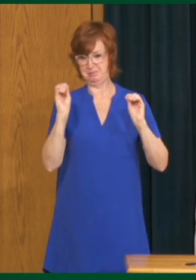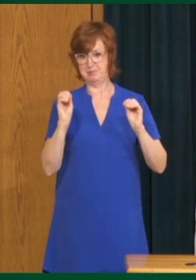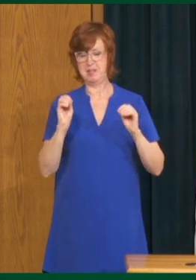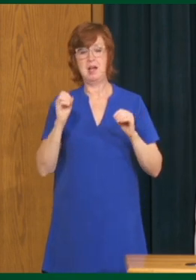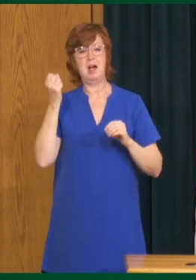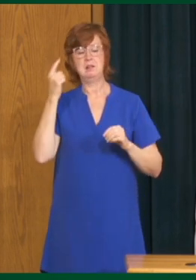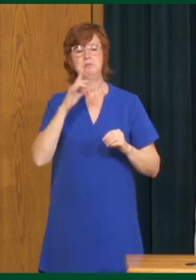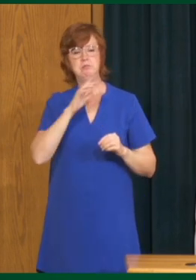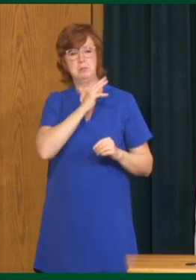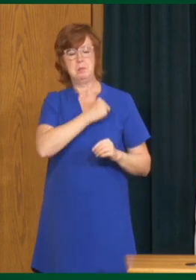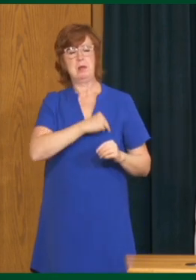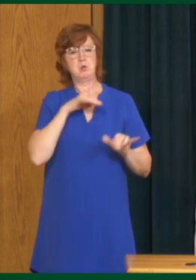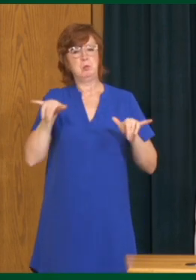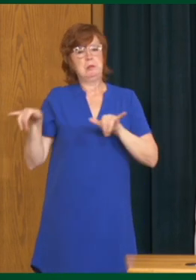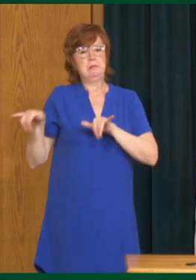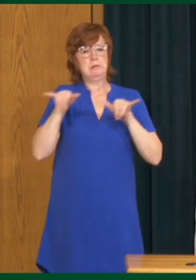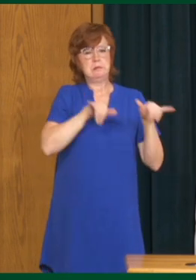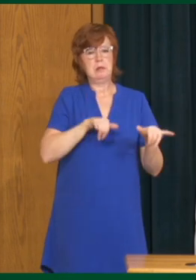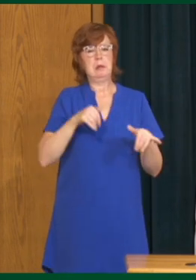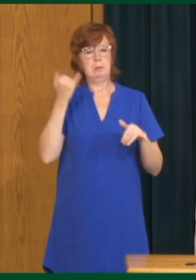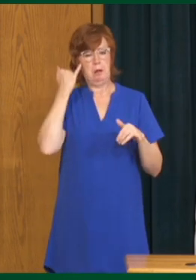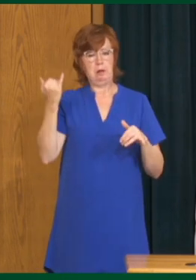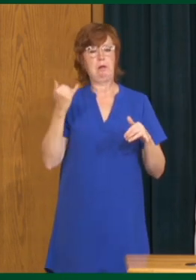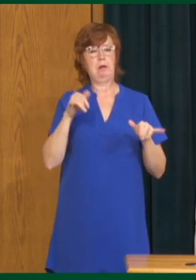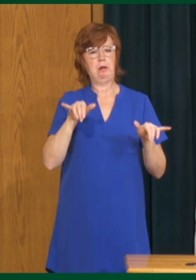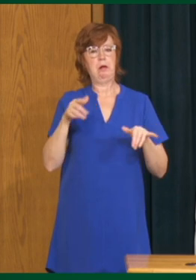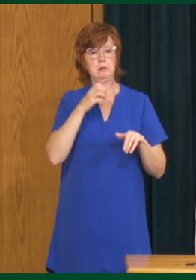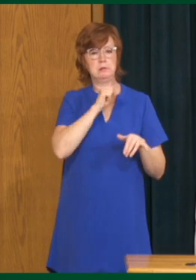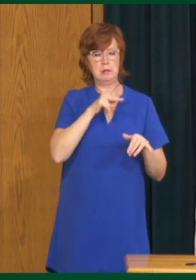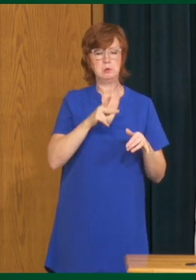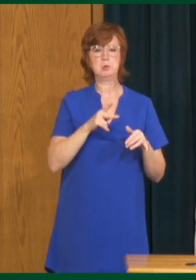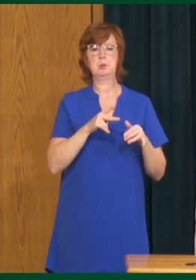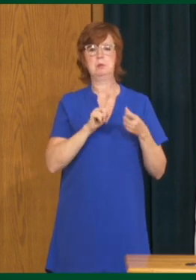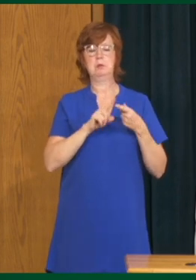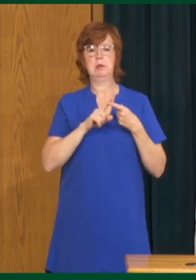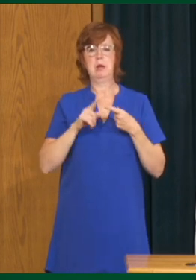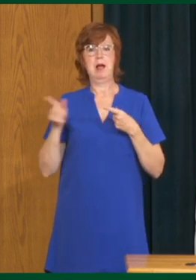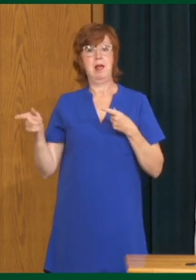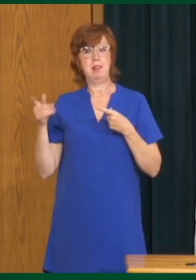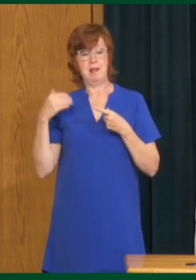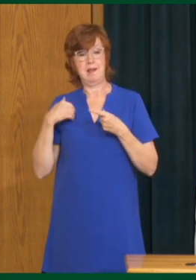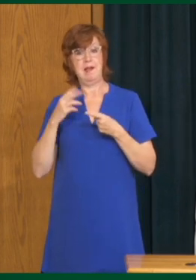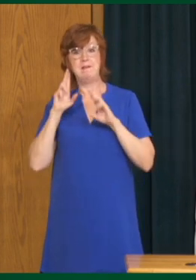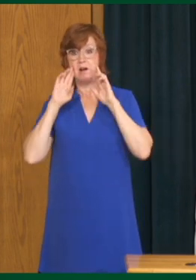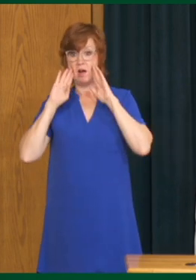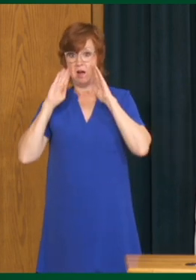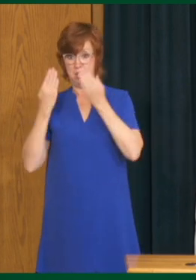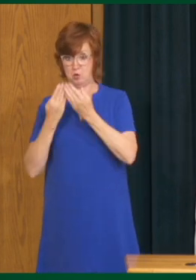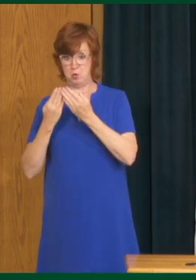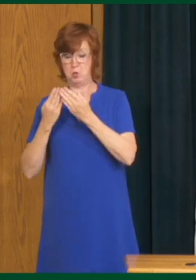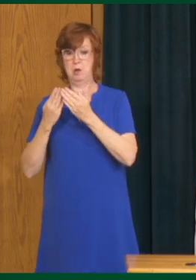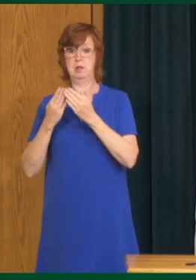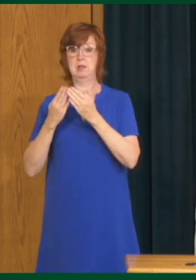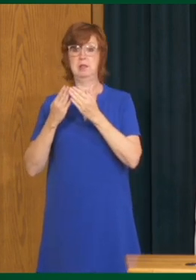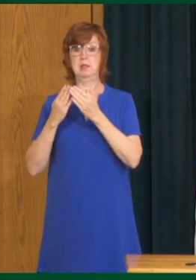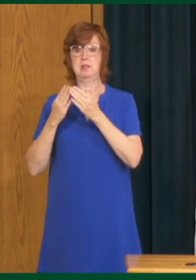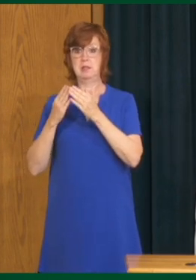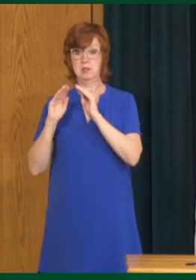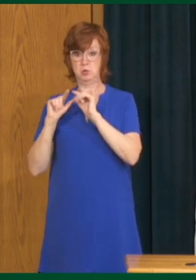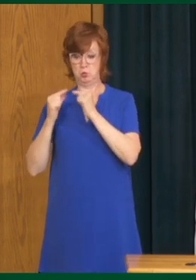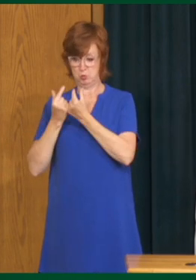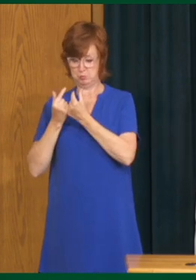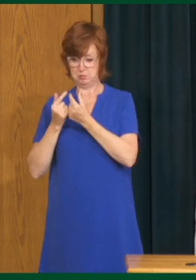being relatively isolated, distance. They have Hutterite colonies. They have First Nation communities where it can spread